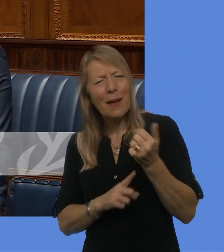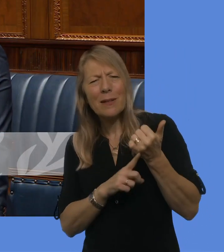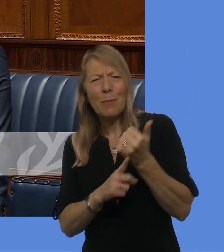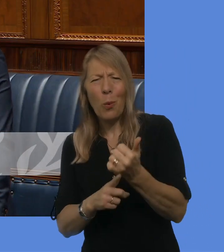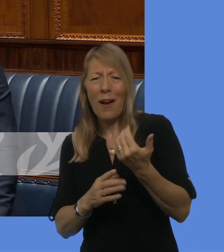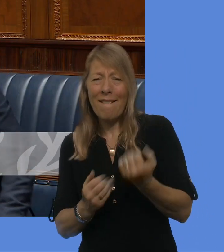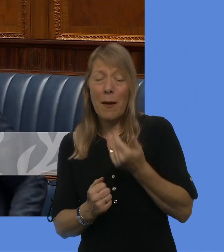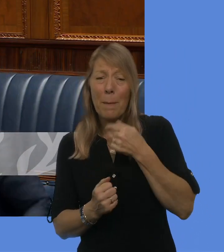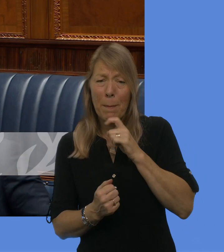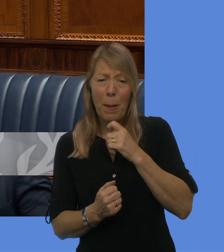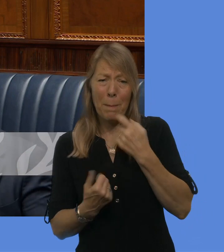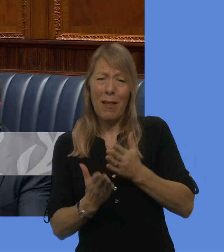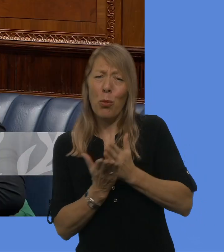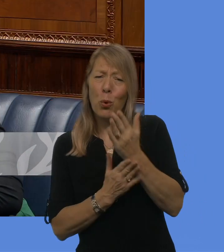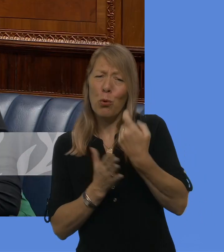victims at trial?